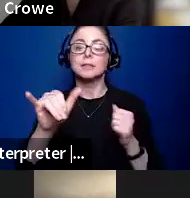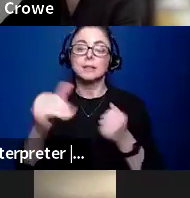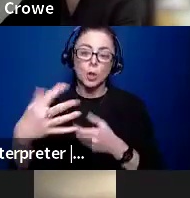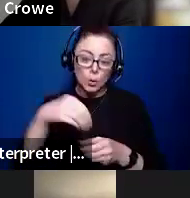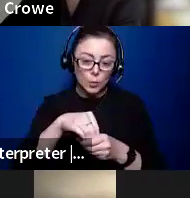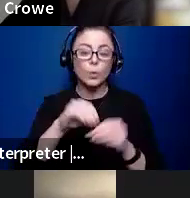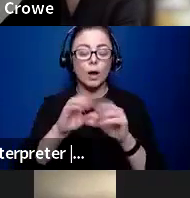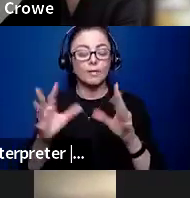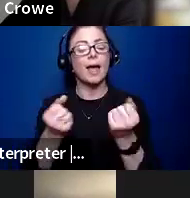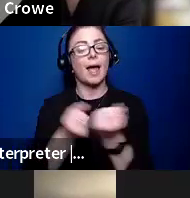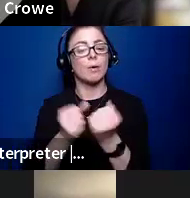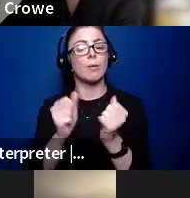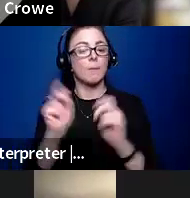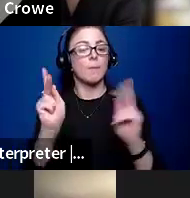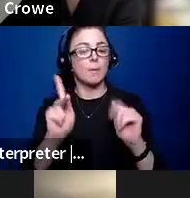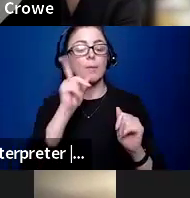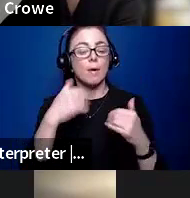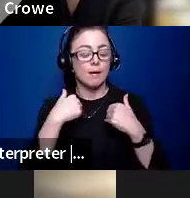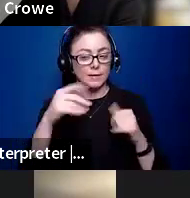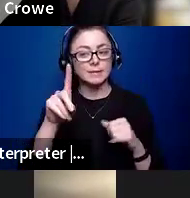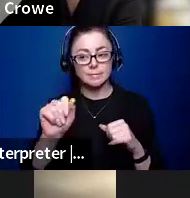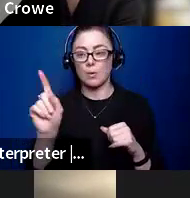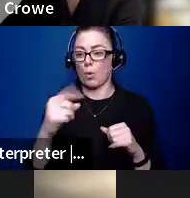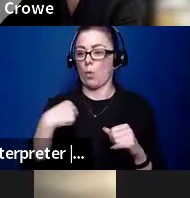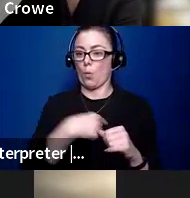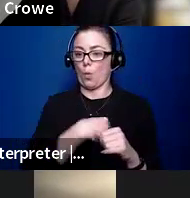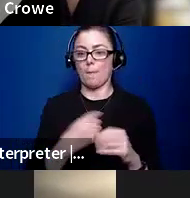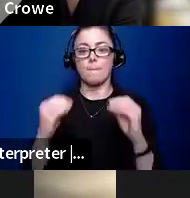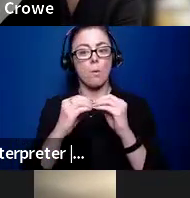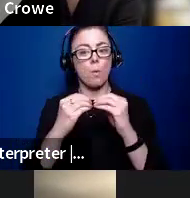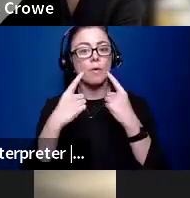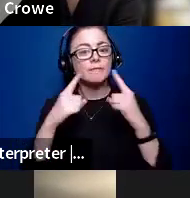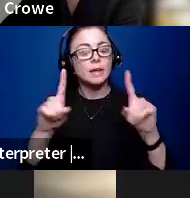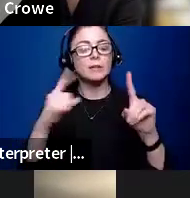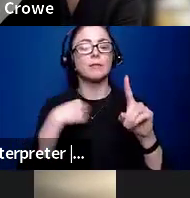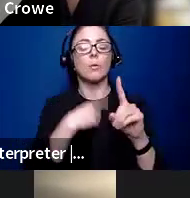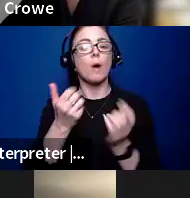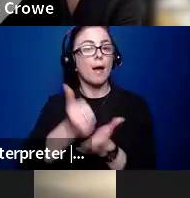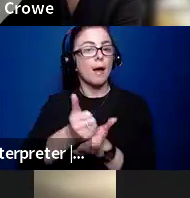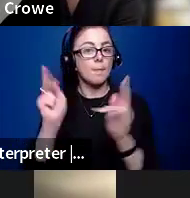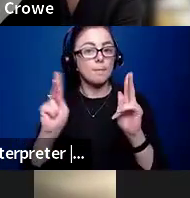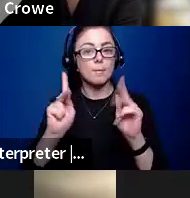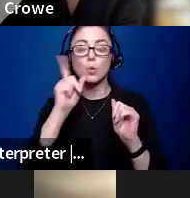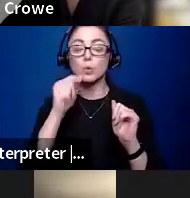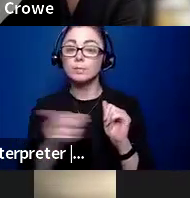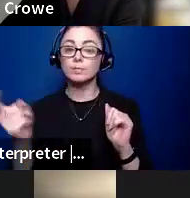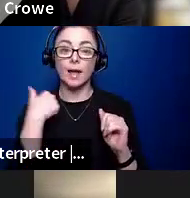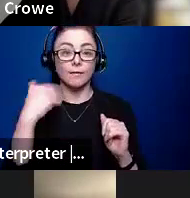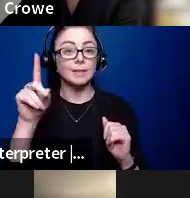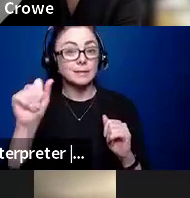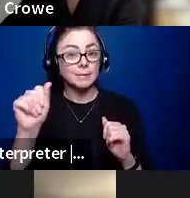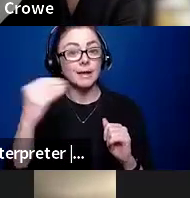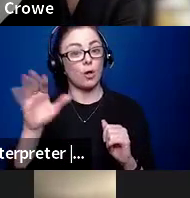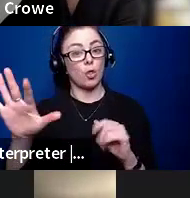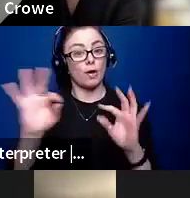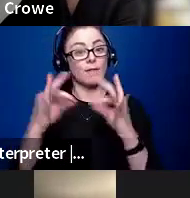with disabilities, but where we really are more effective is helping people with disabilities and their family members be